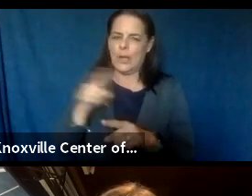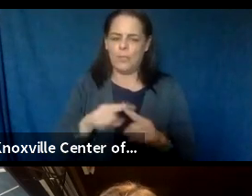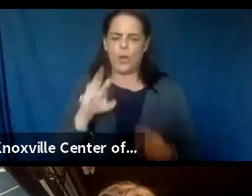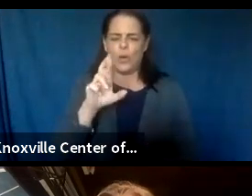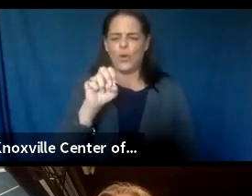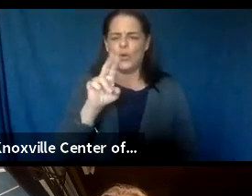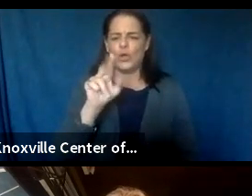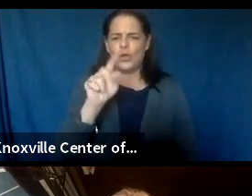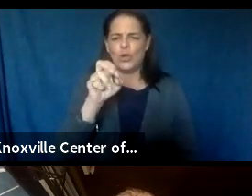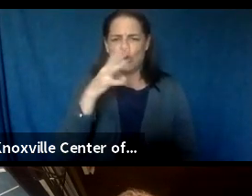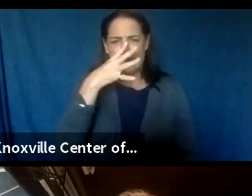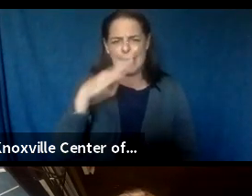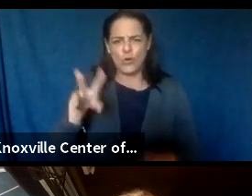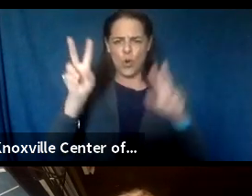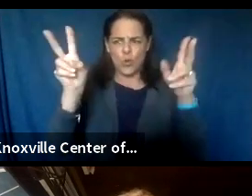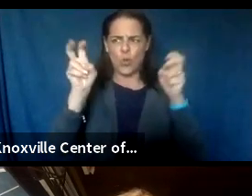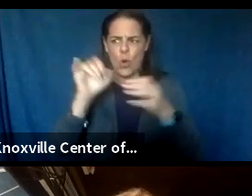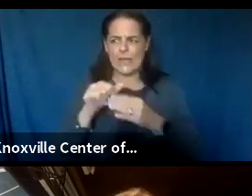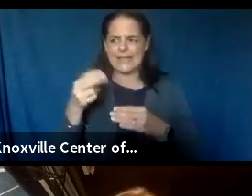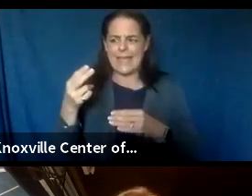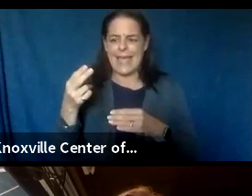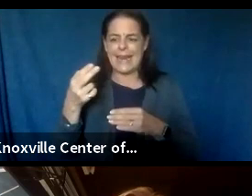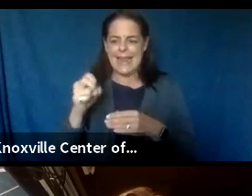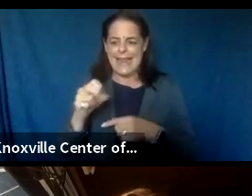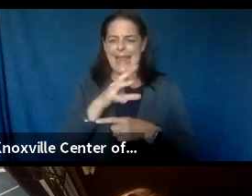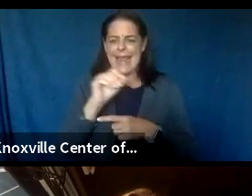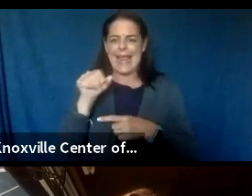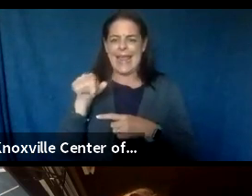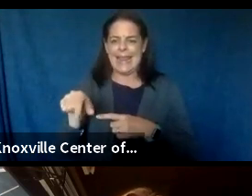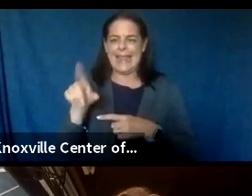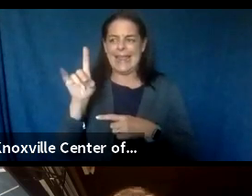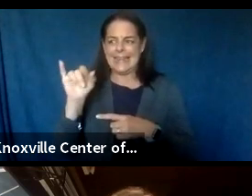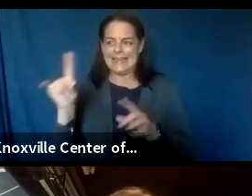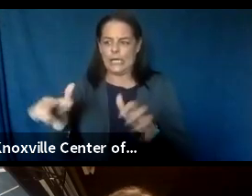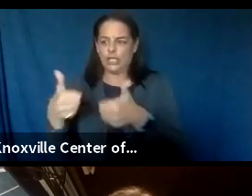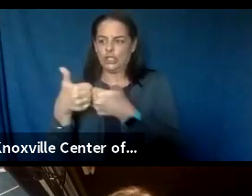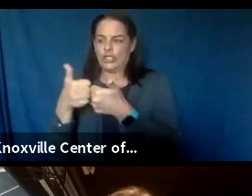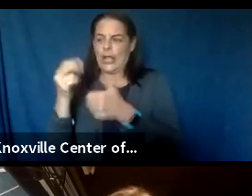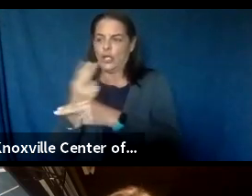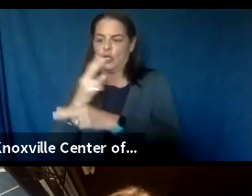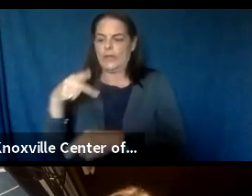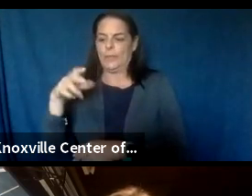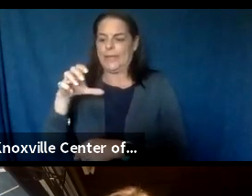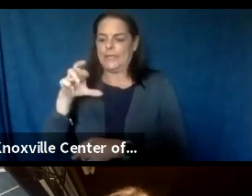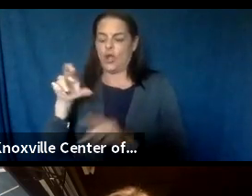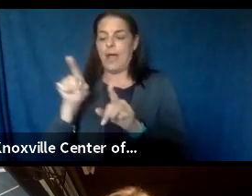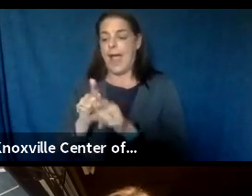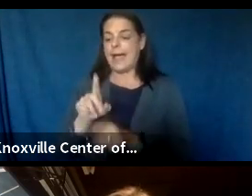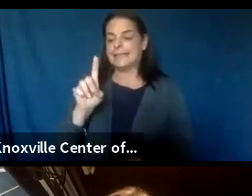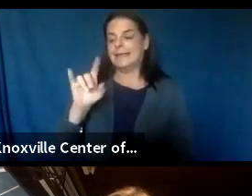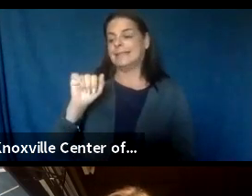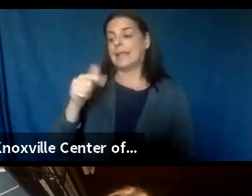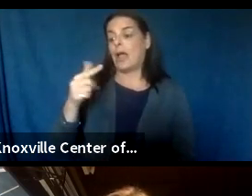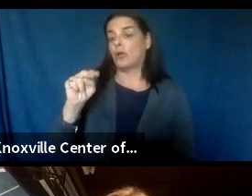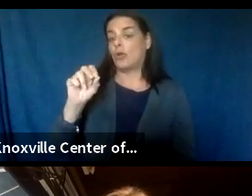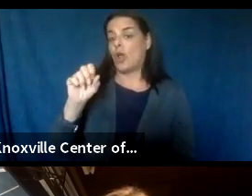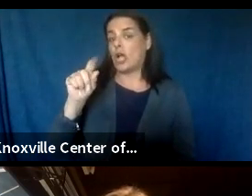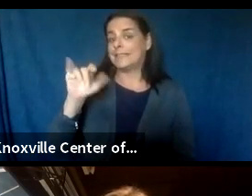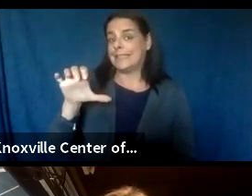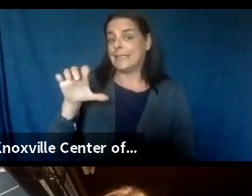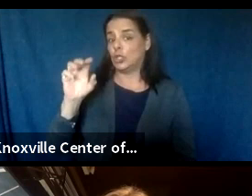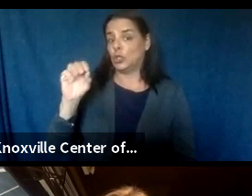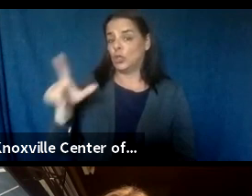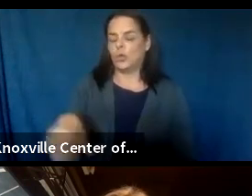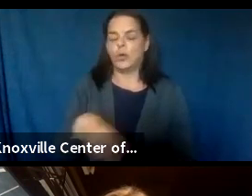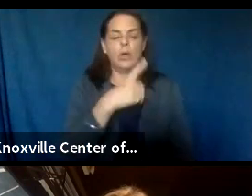quotes Mullis and his colleagues have made challenging the use of PCR as a diagnostic tool. David Crow, an associate